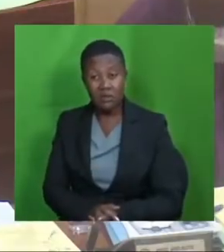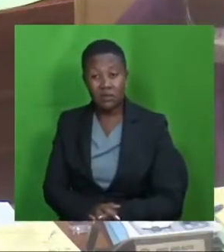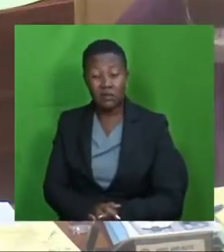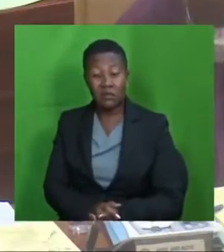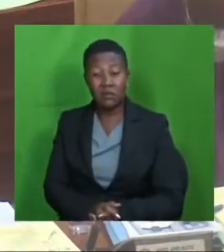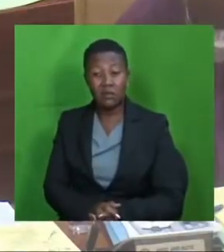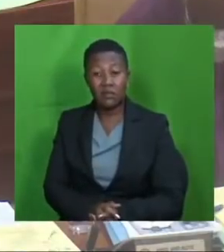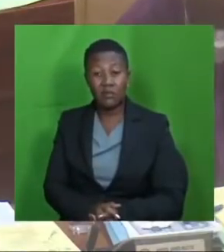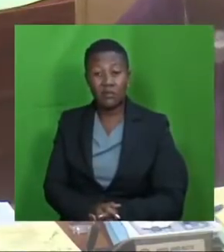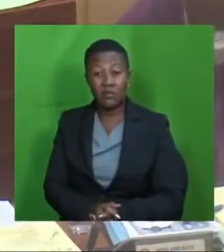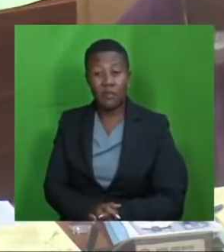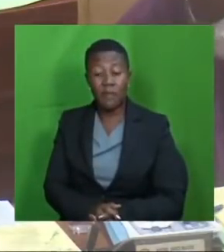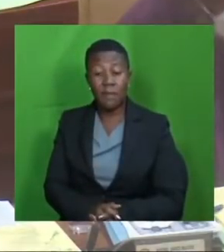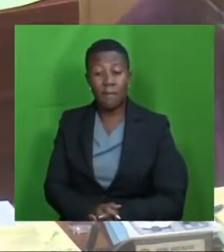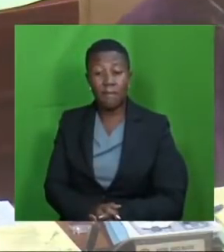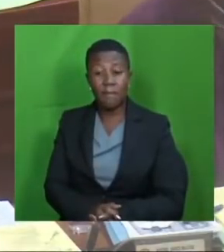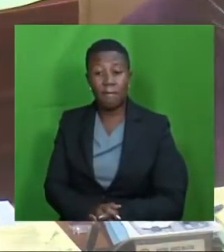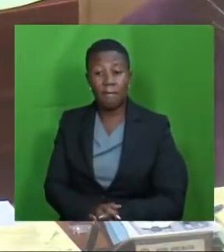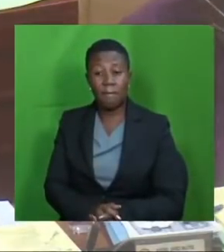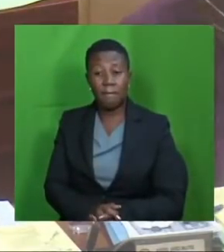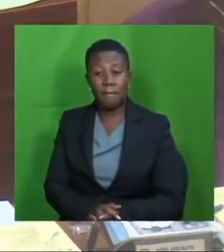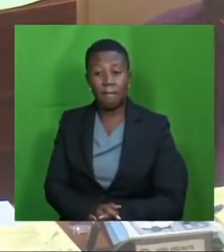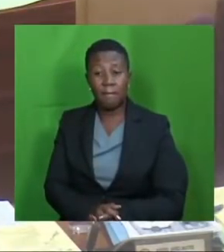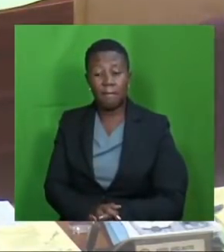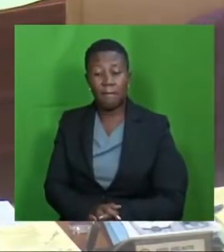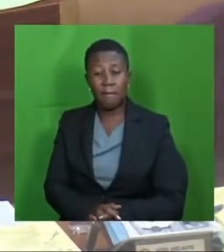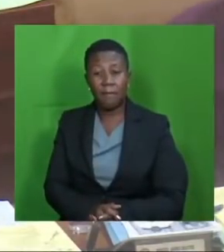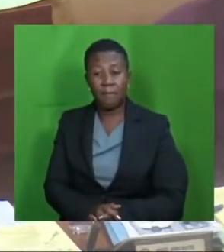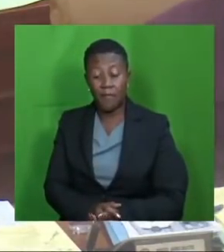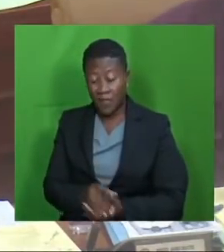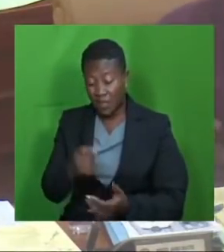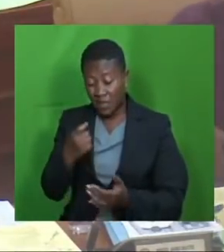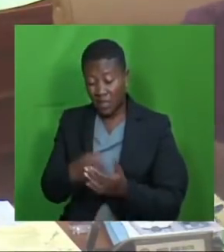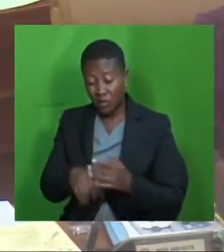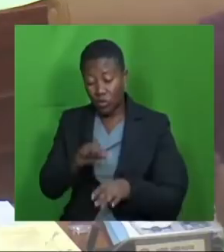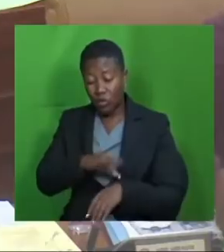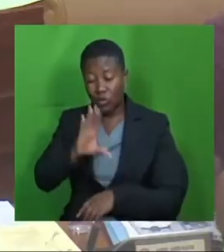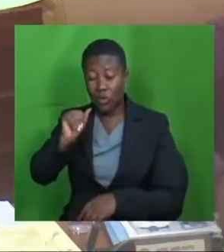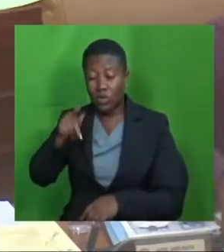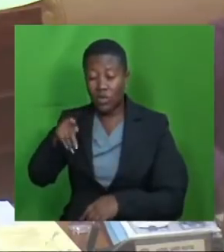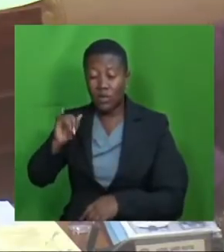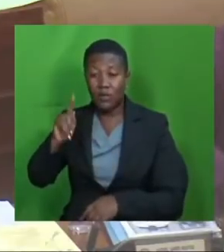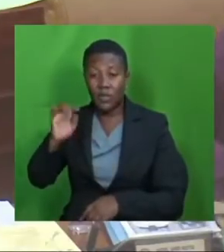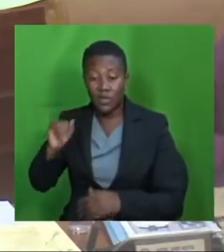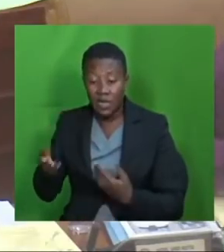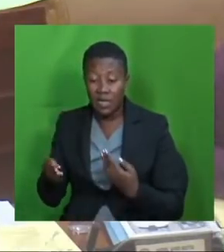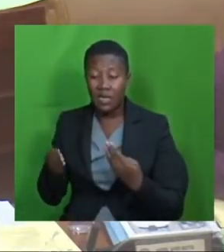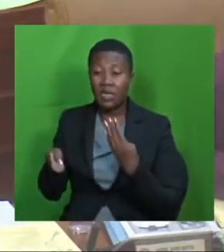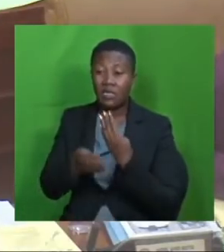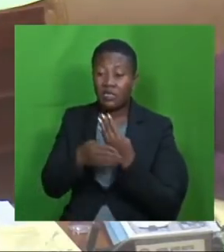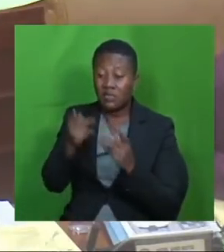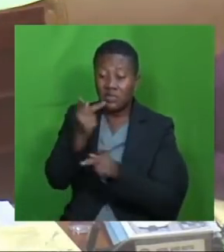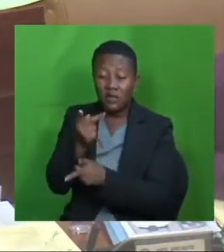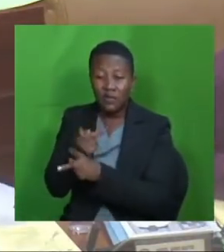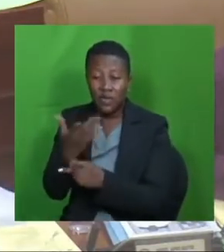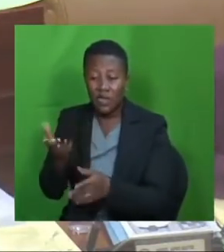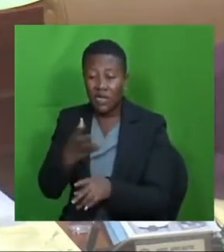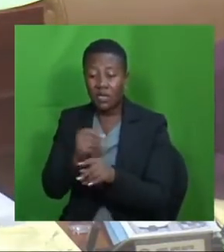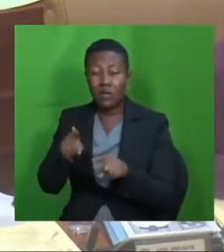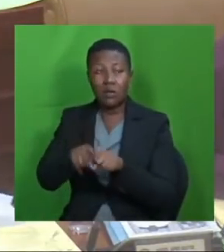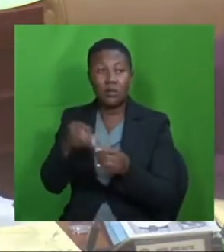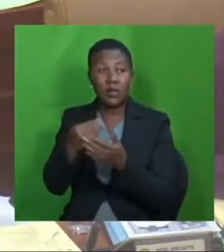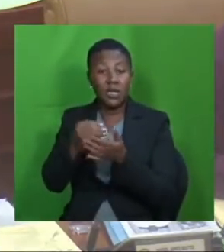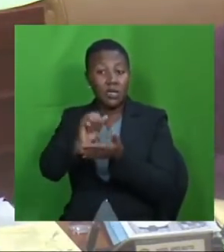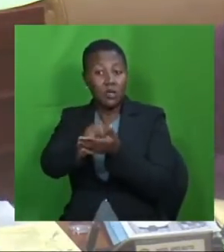Speaker, so it's a tax on capital, it's a tax on savings, it's a tax on withdrawals, and we reject